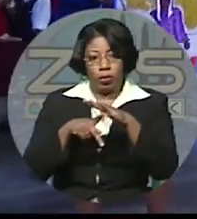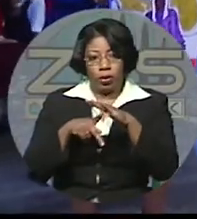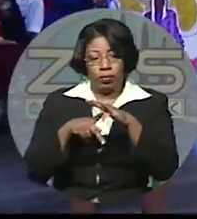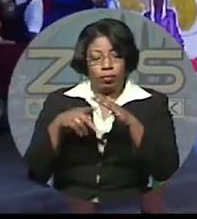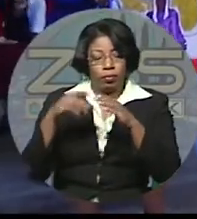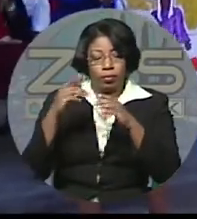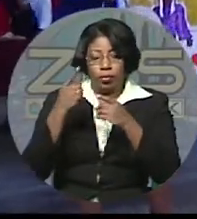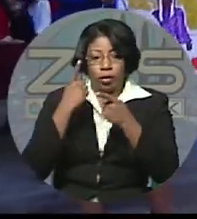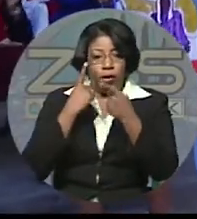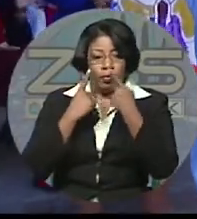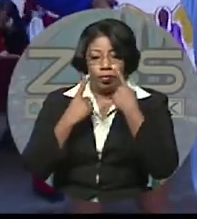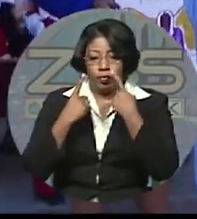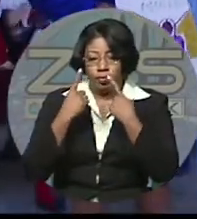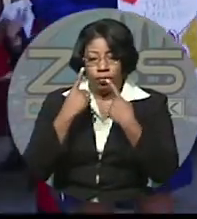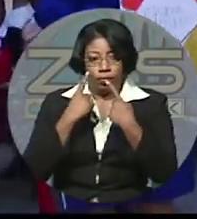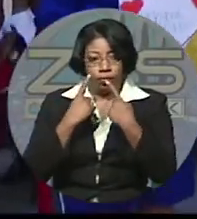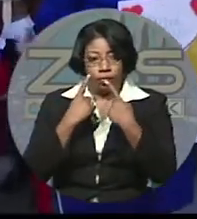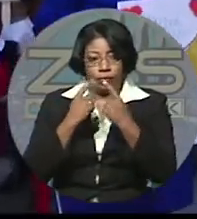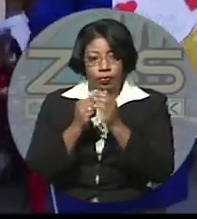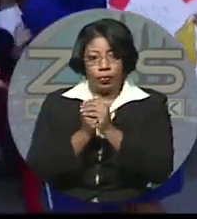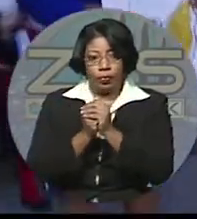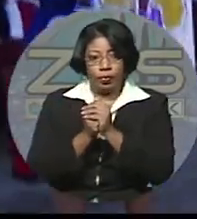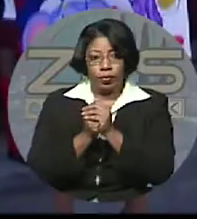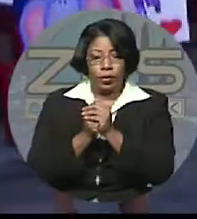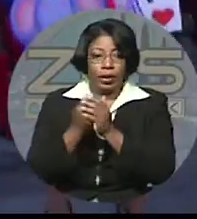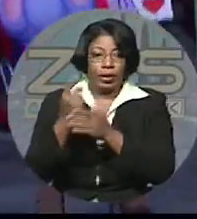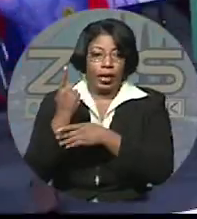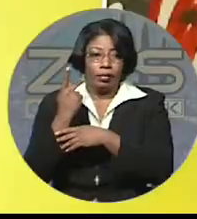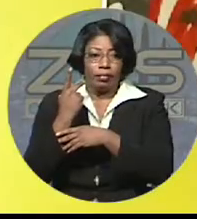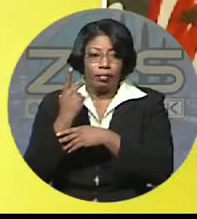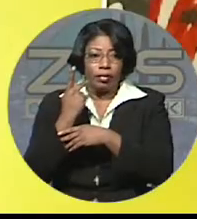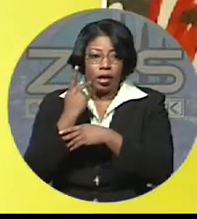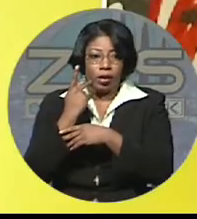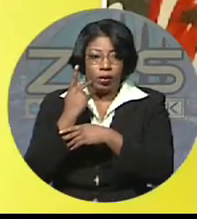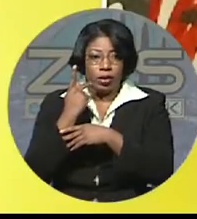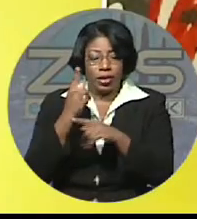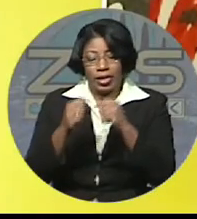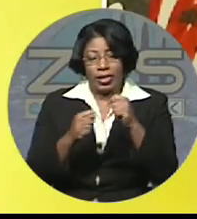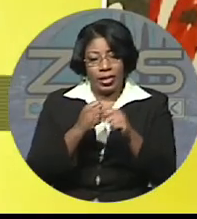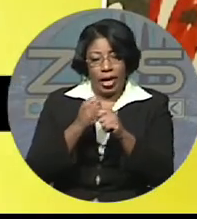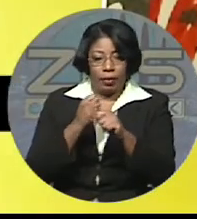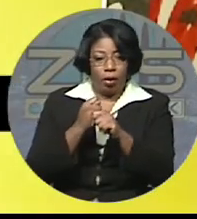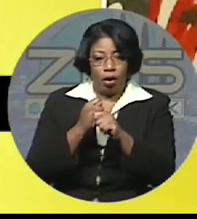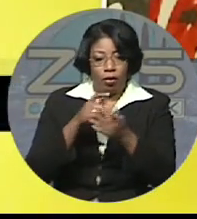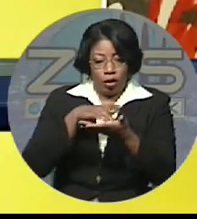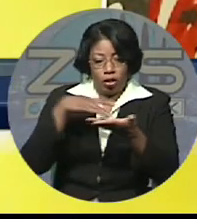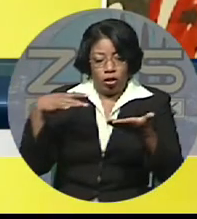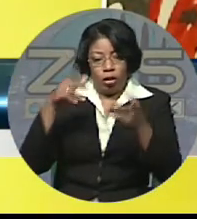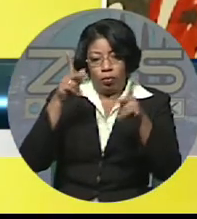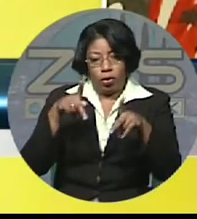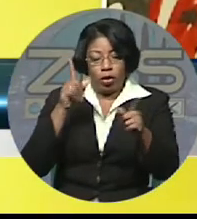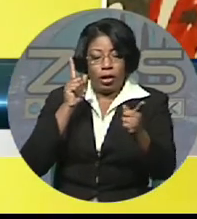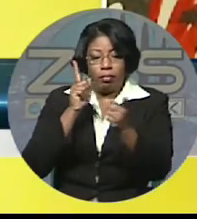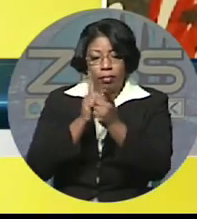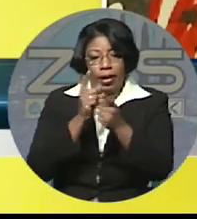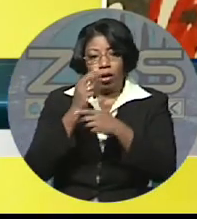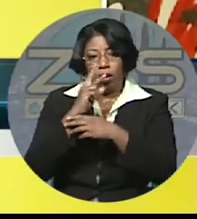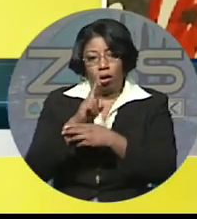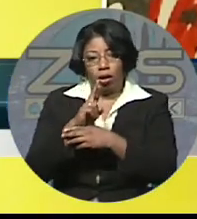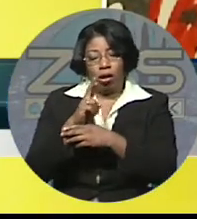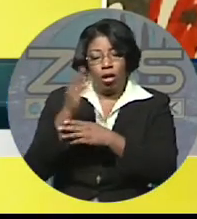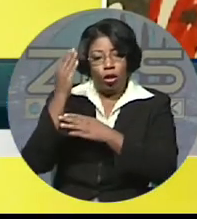emotional, having also taught Talia's mom. Talia was that kind of student. Anybody that met her would have known that